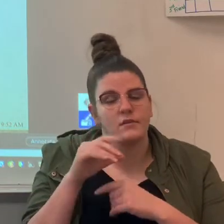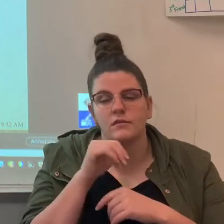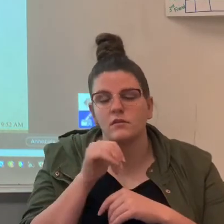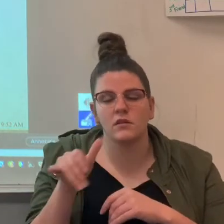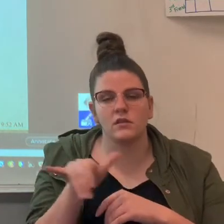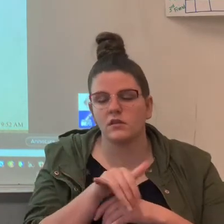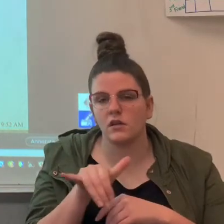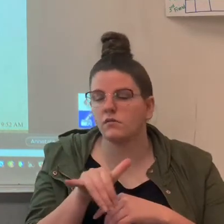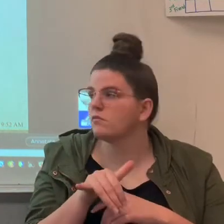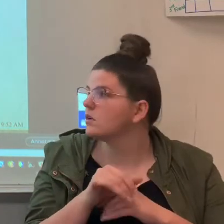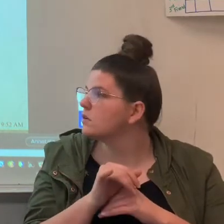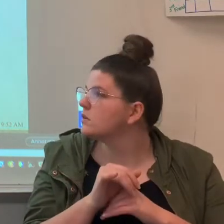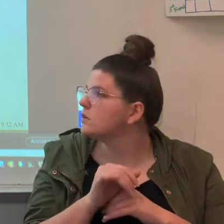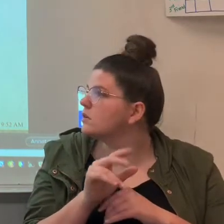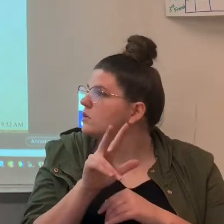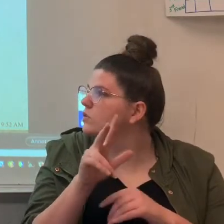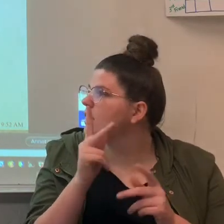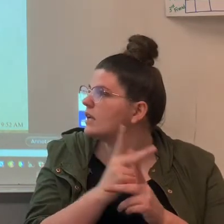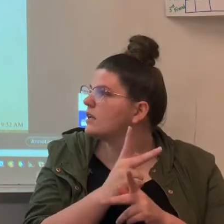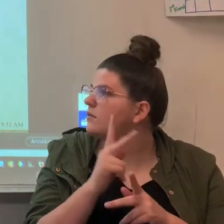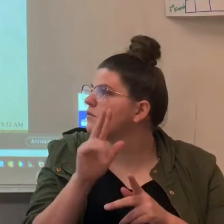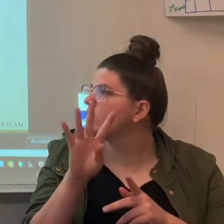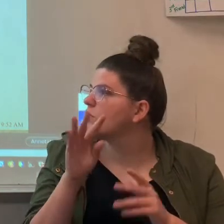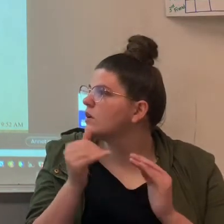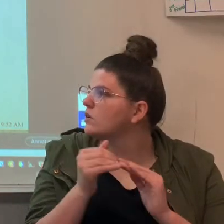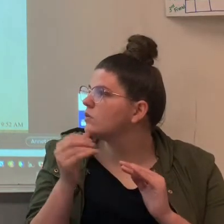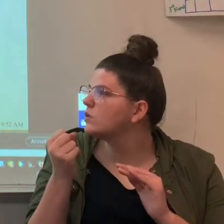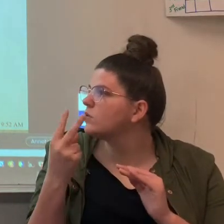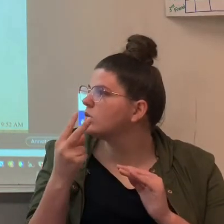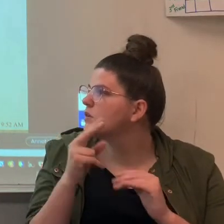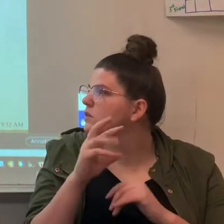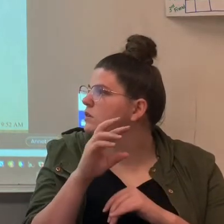6 times 9 is 54.